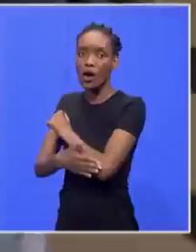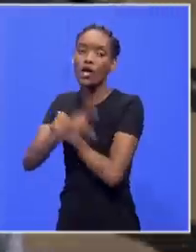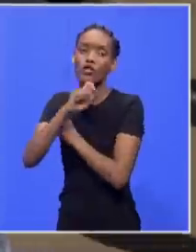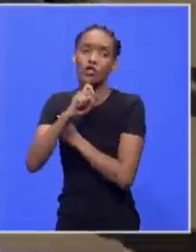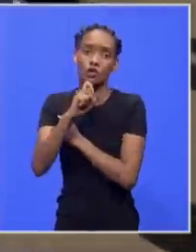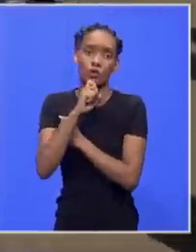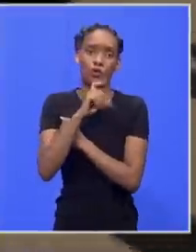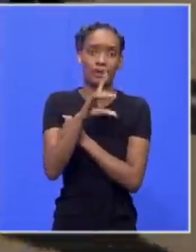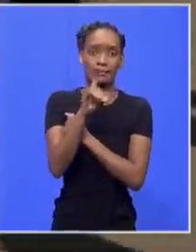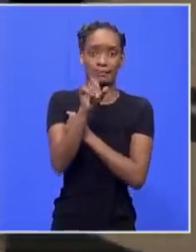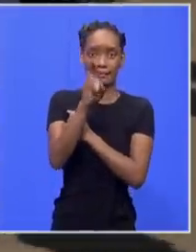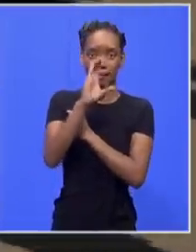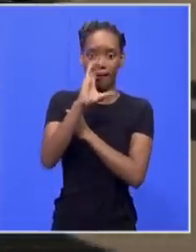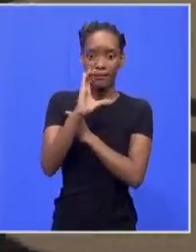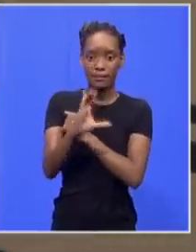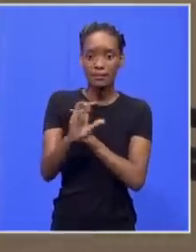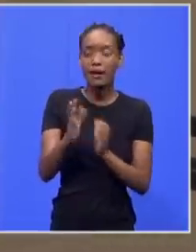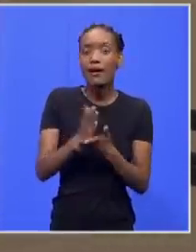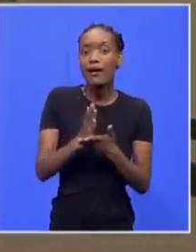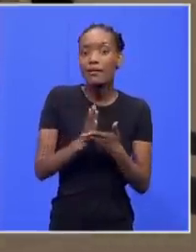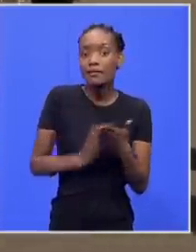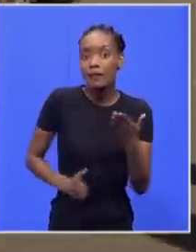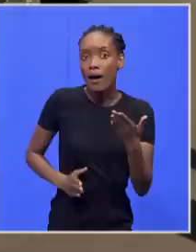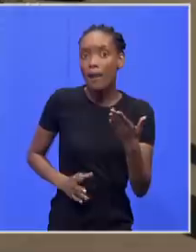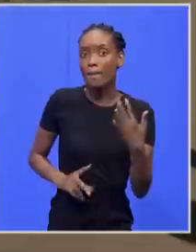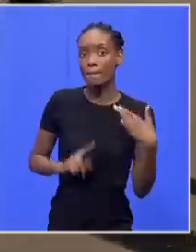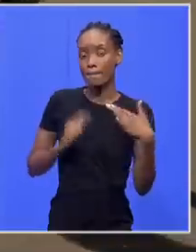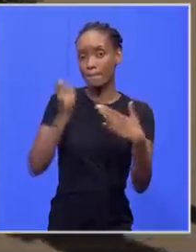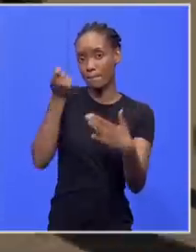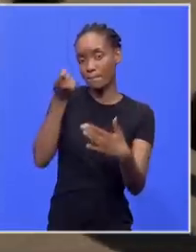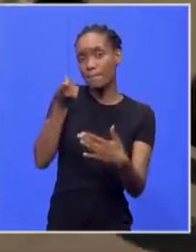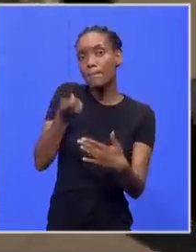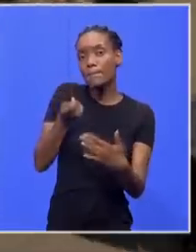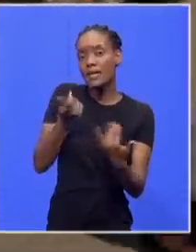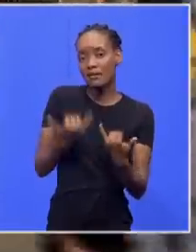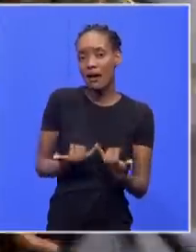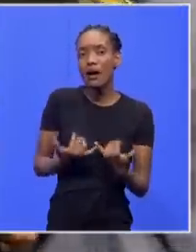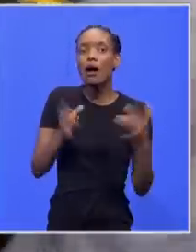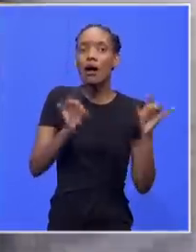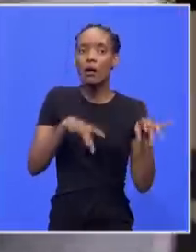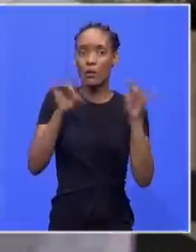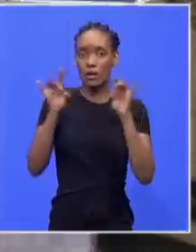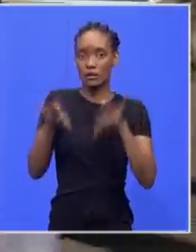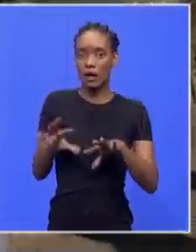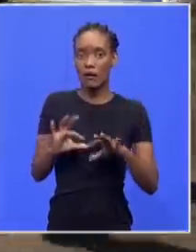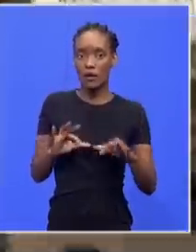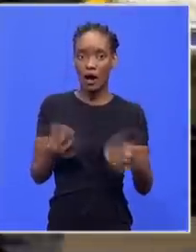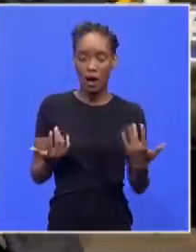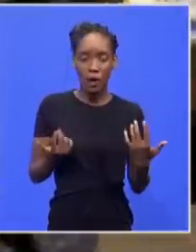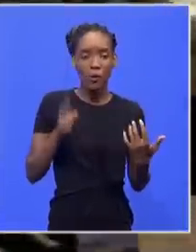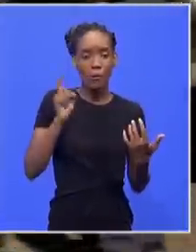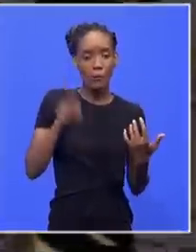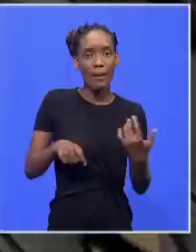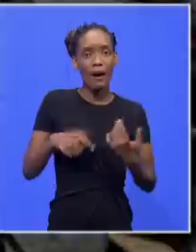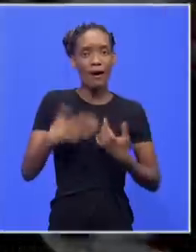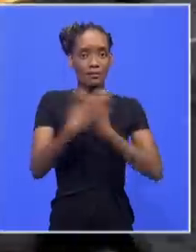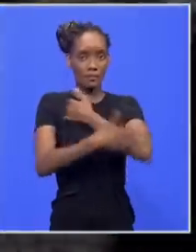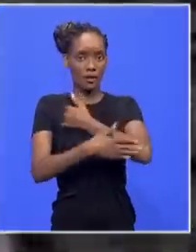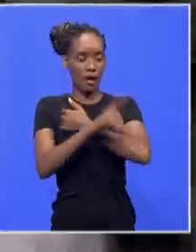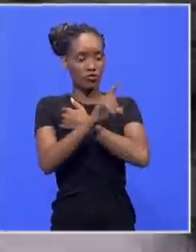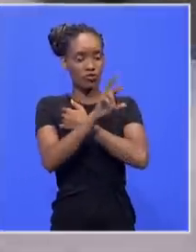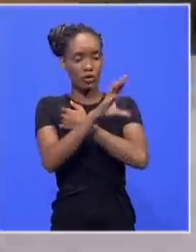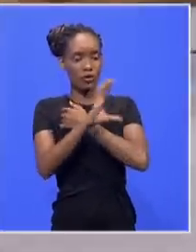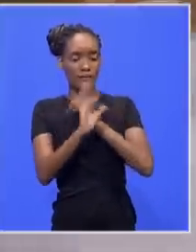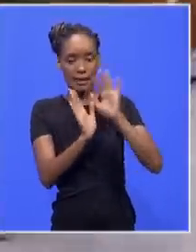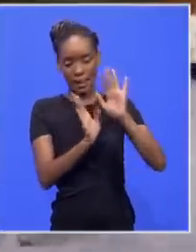and some of them, of course, are paying this hefty price where they have to run away from war and come to countries in like South